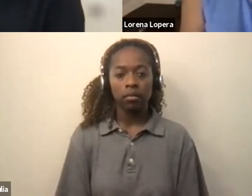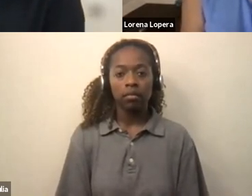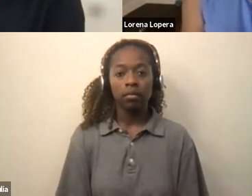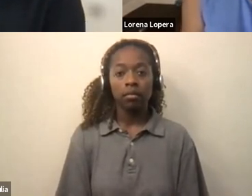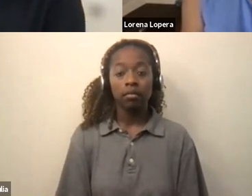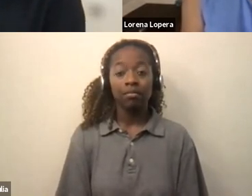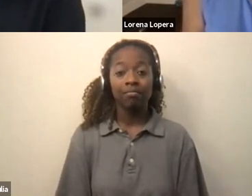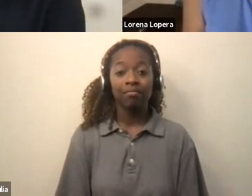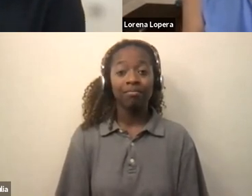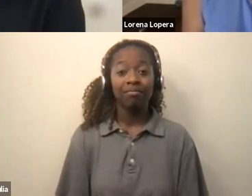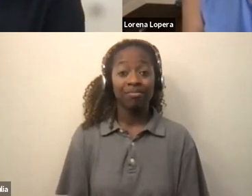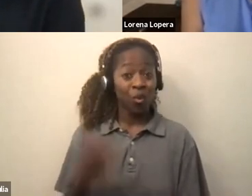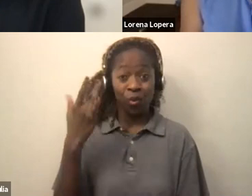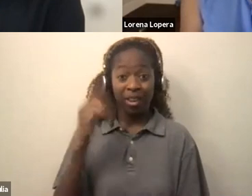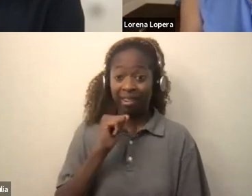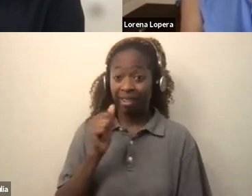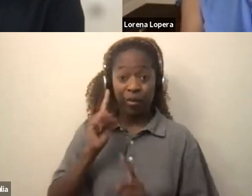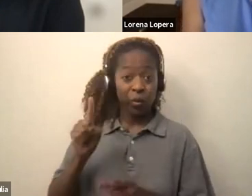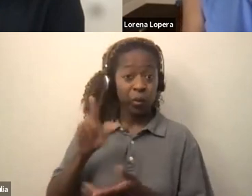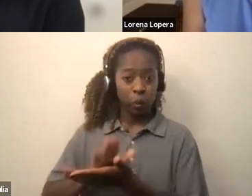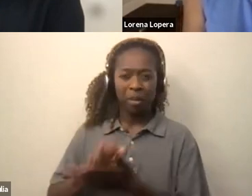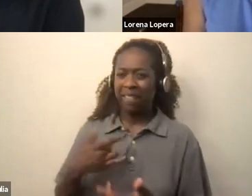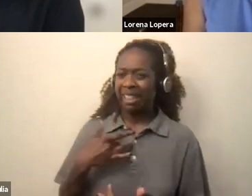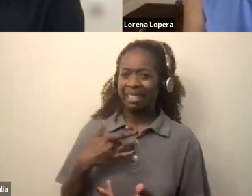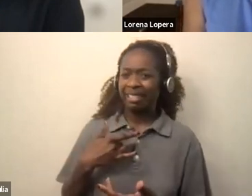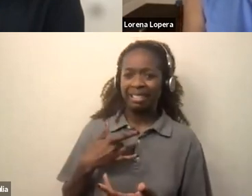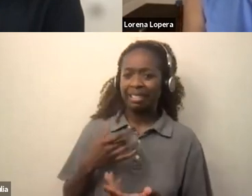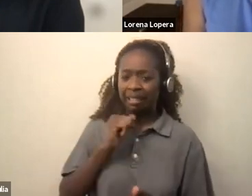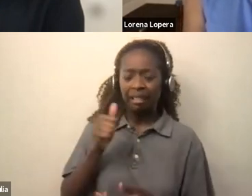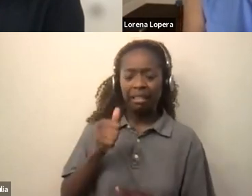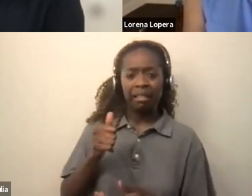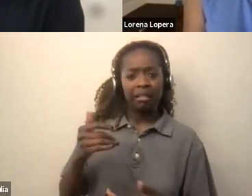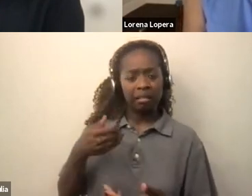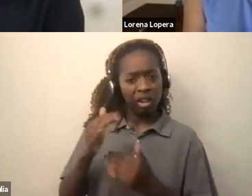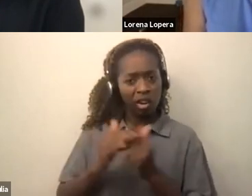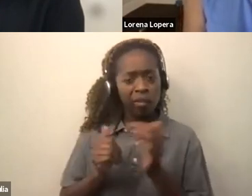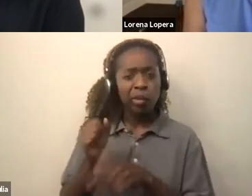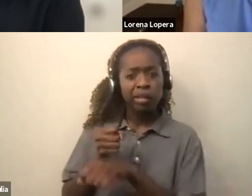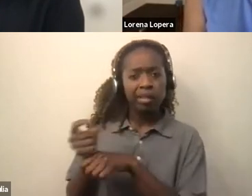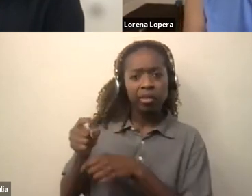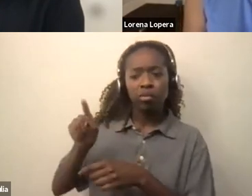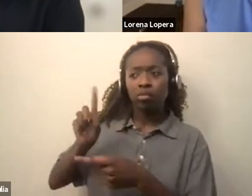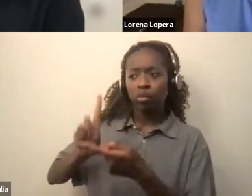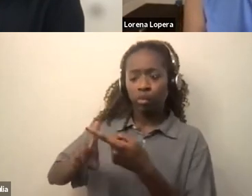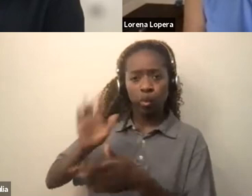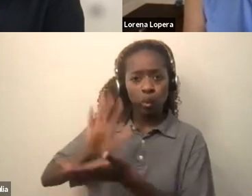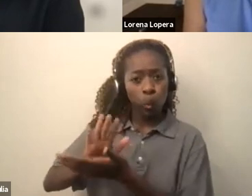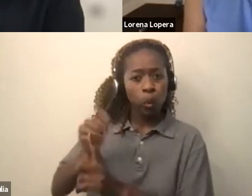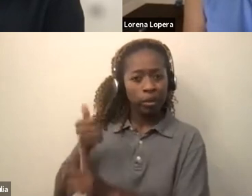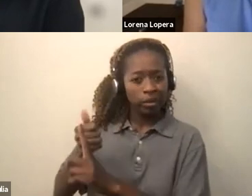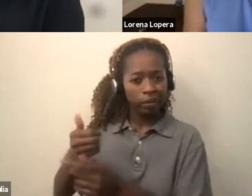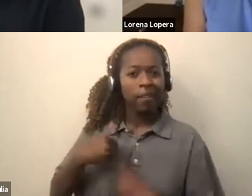because i didn't feel comfortable she suffers sickle cells disease yes